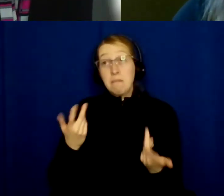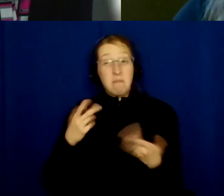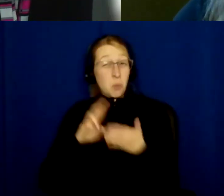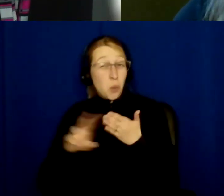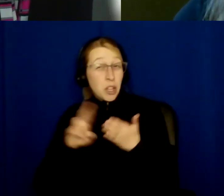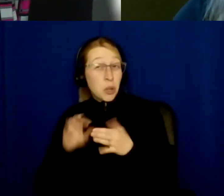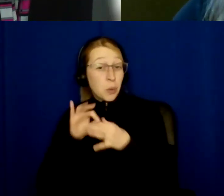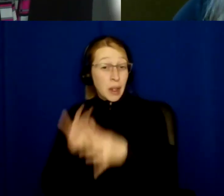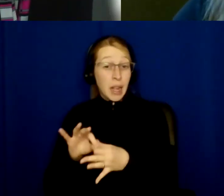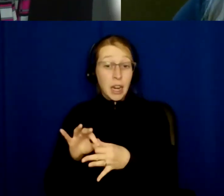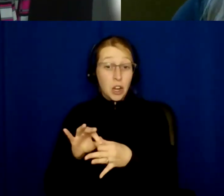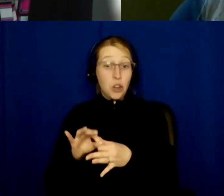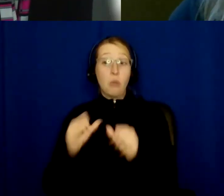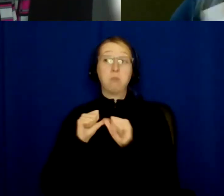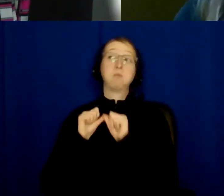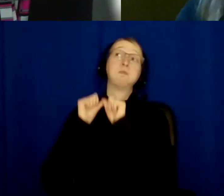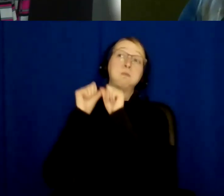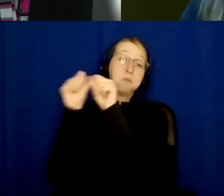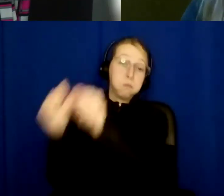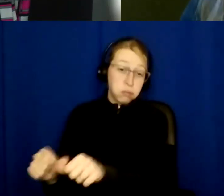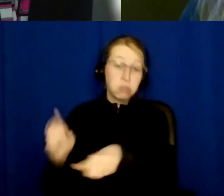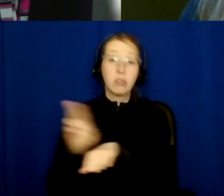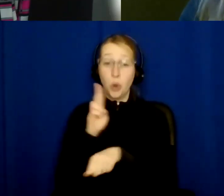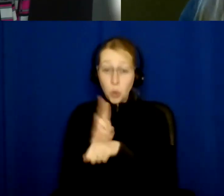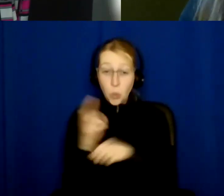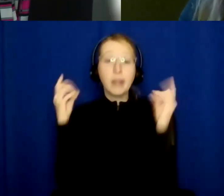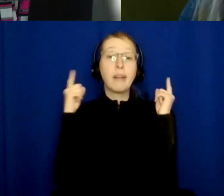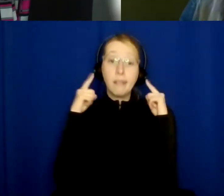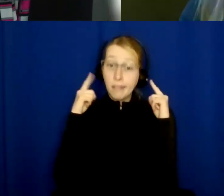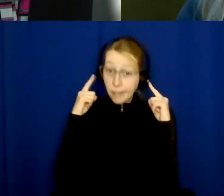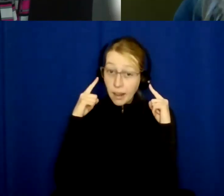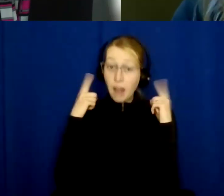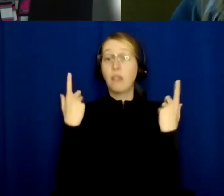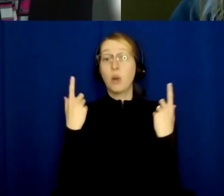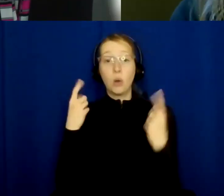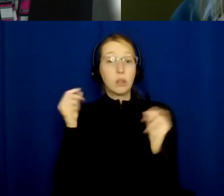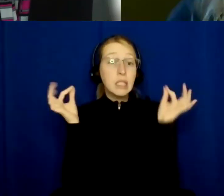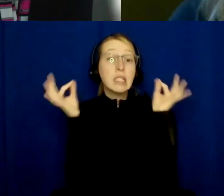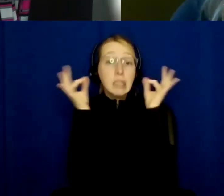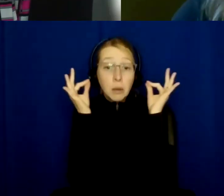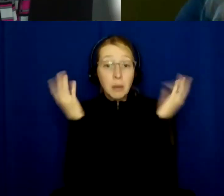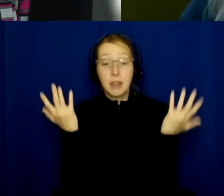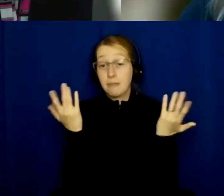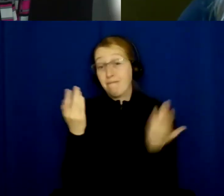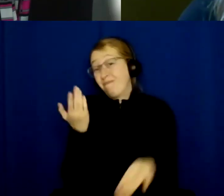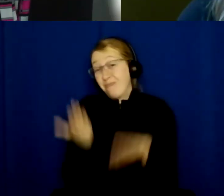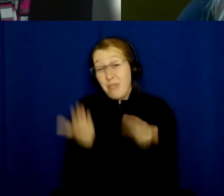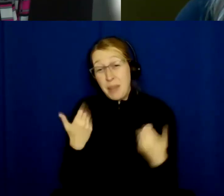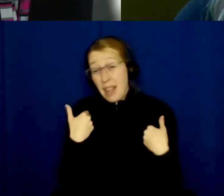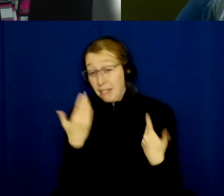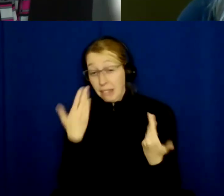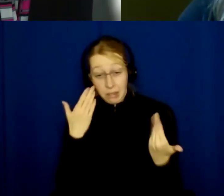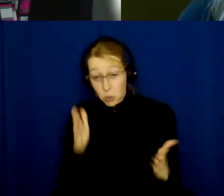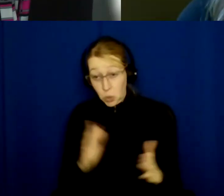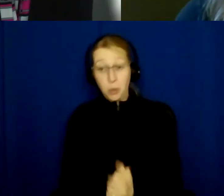earbuds. So I can't really comment on it. I know there are some, but I don't know if we have a long enough, uh,